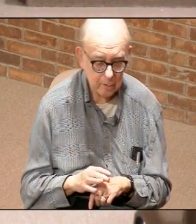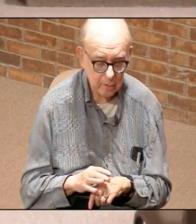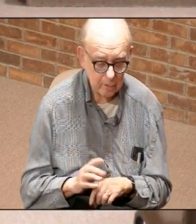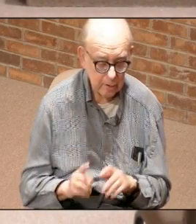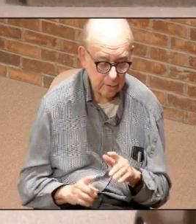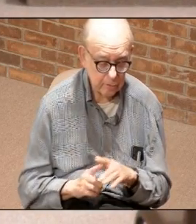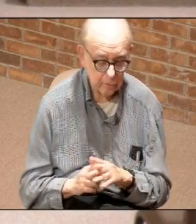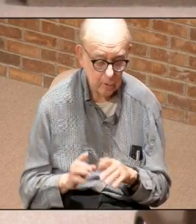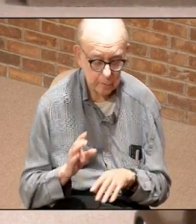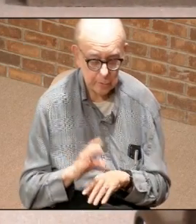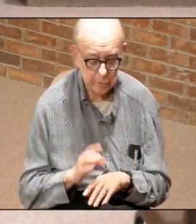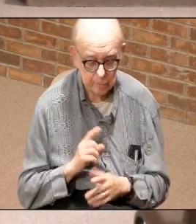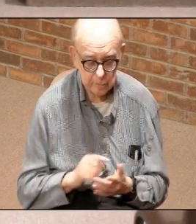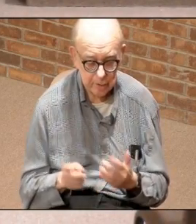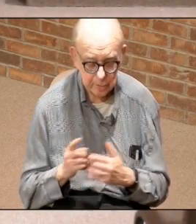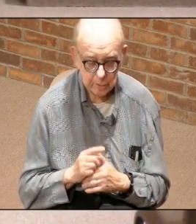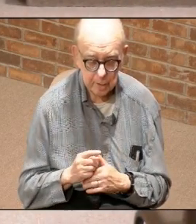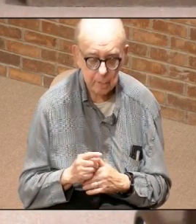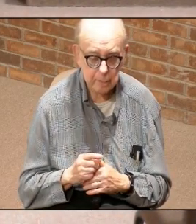next week.